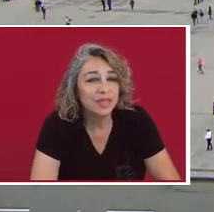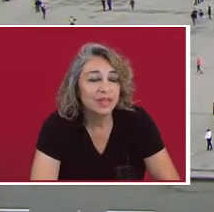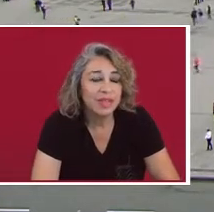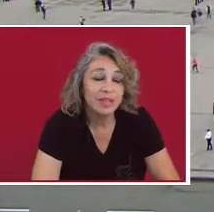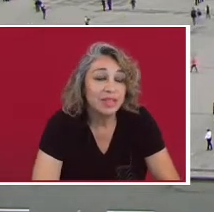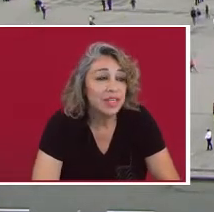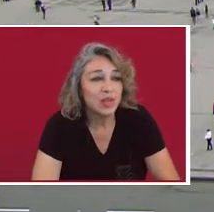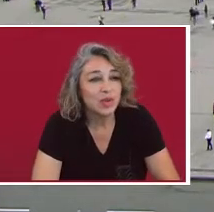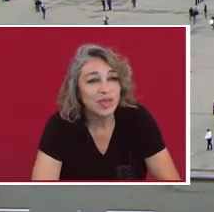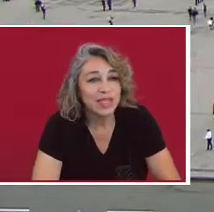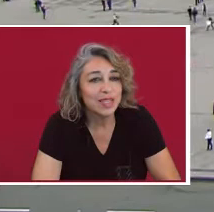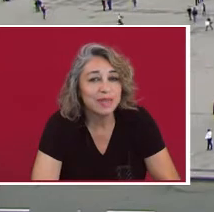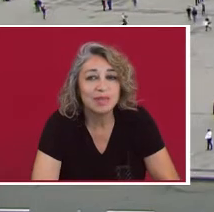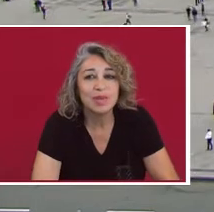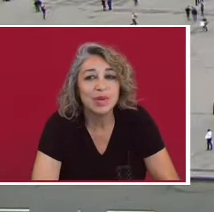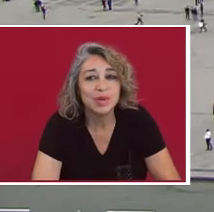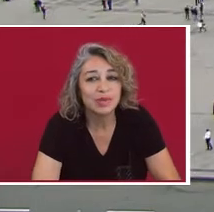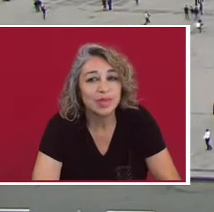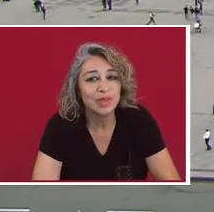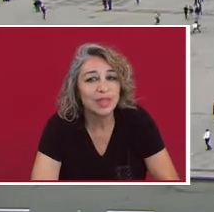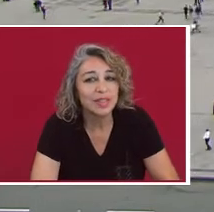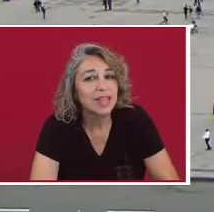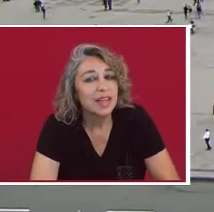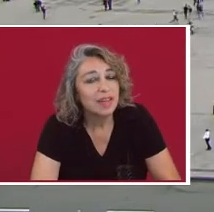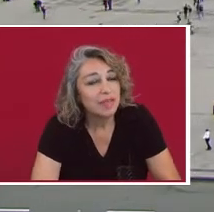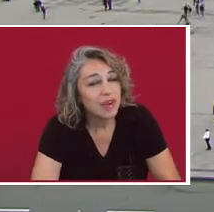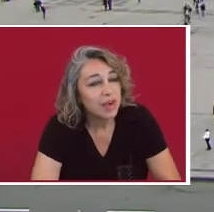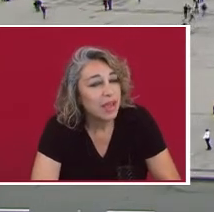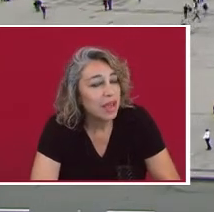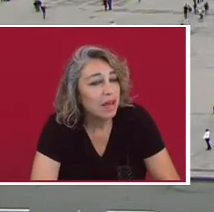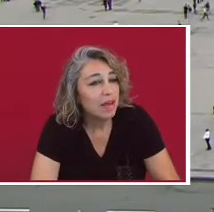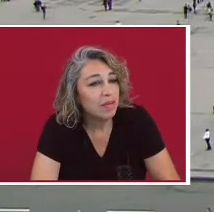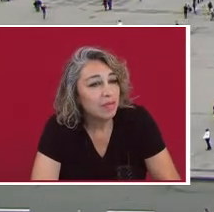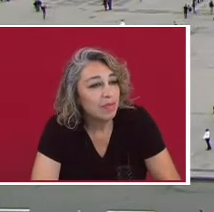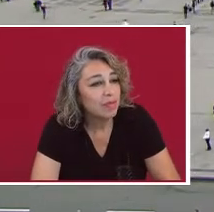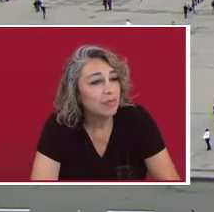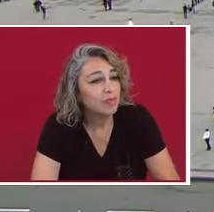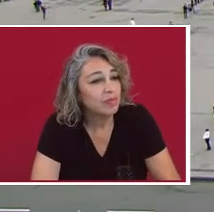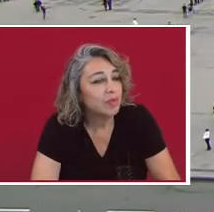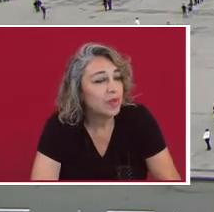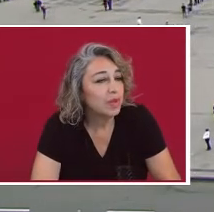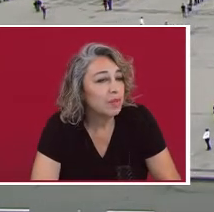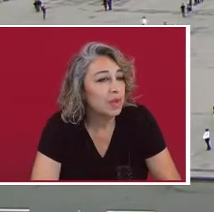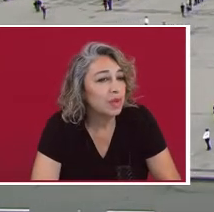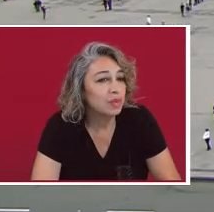And it was just gorgeous. It was beautiful. And very